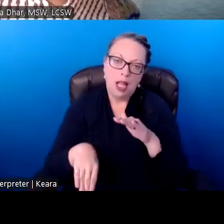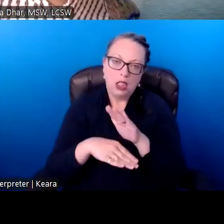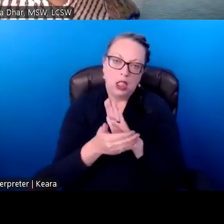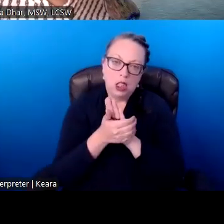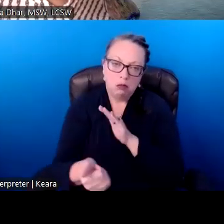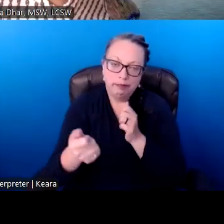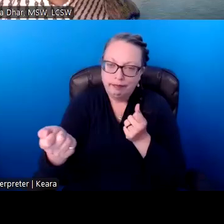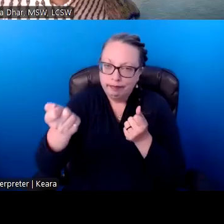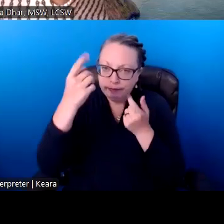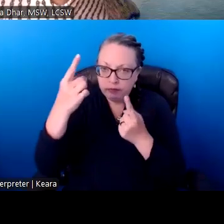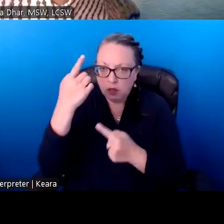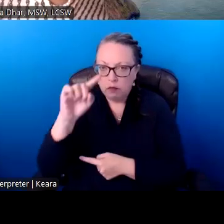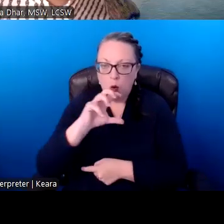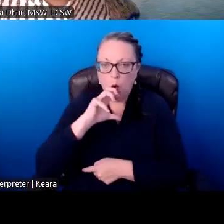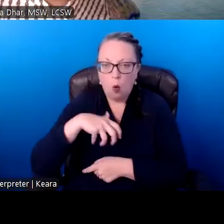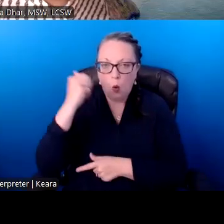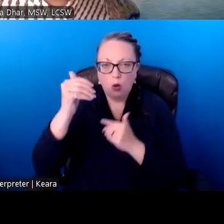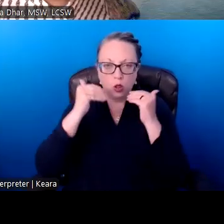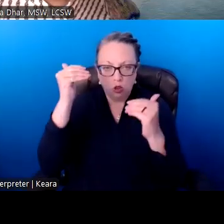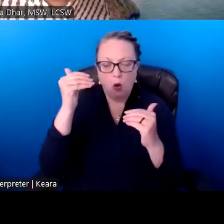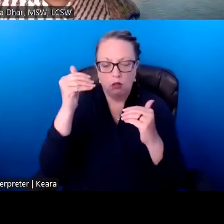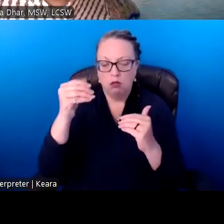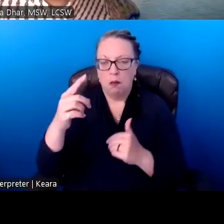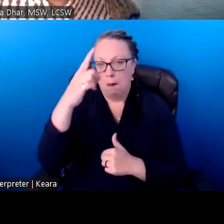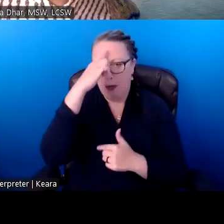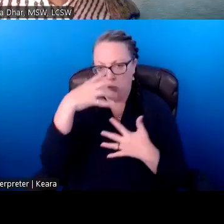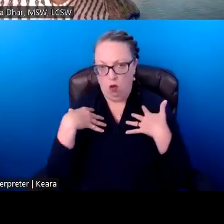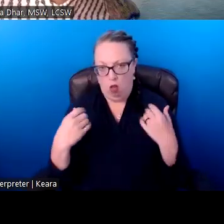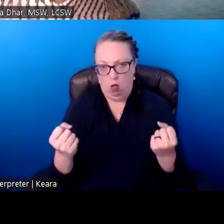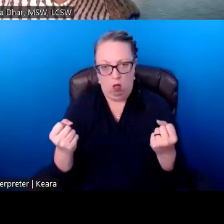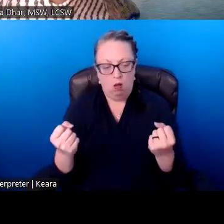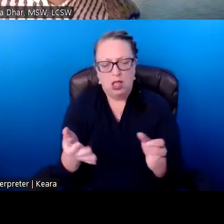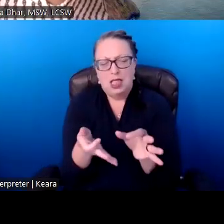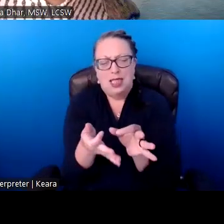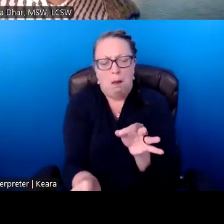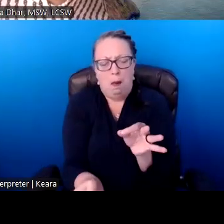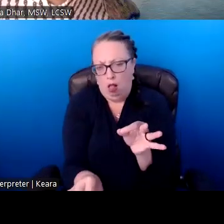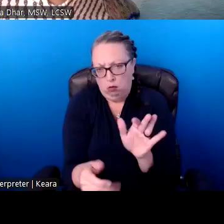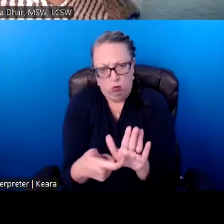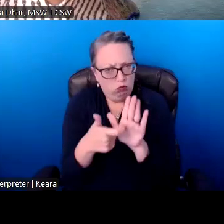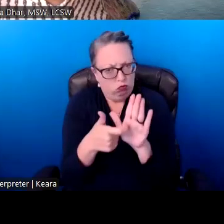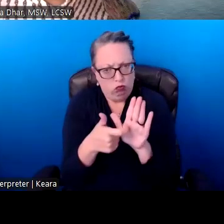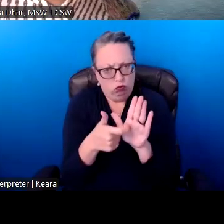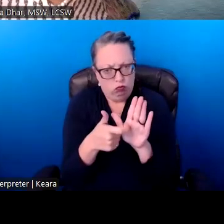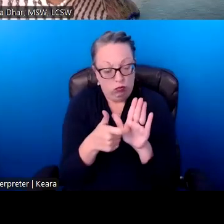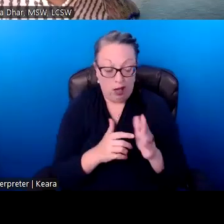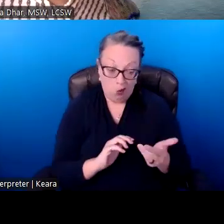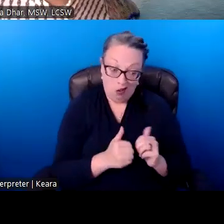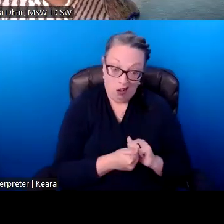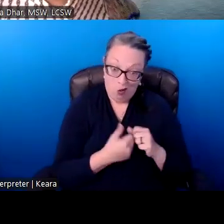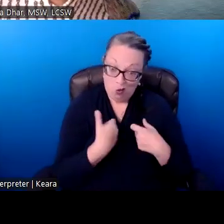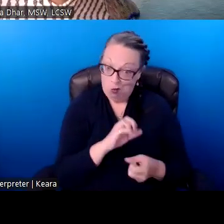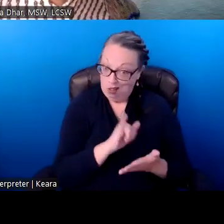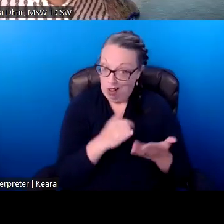health. It's a simple mandate. Now, how you operationalize it is key in